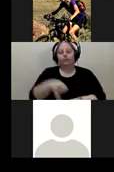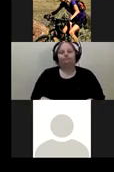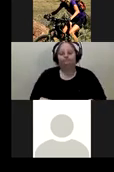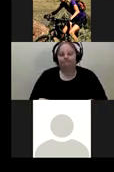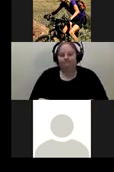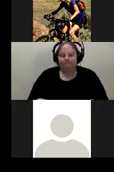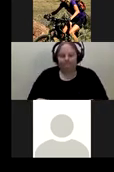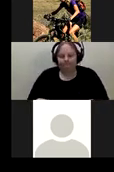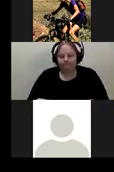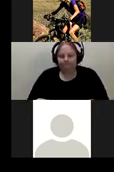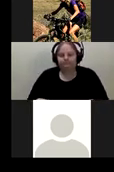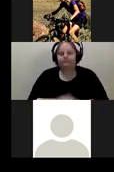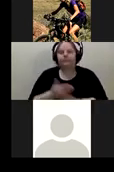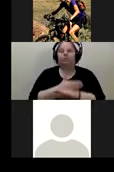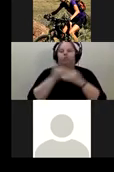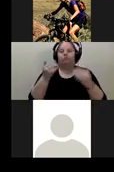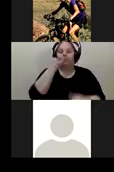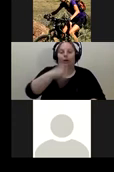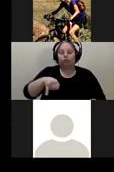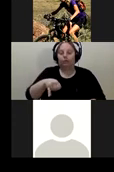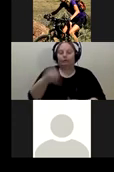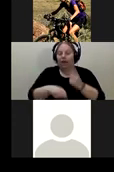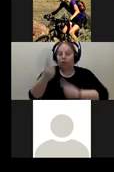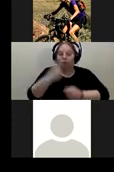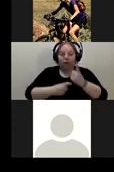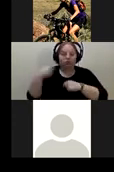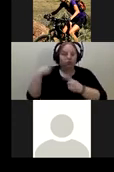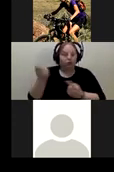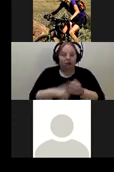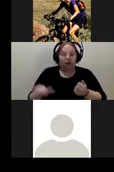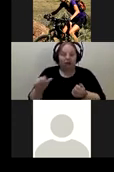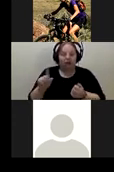So before we move on to boundaries, any questions so far?